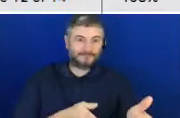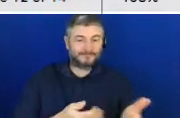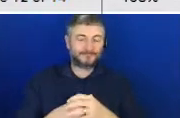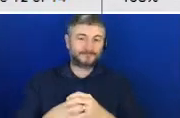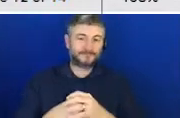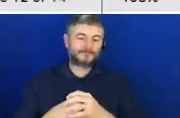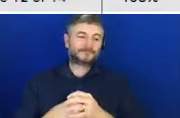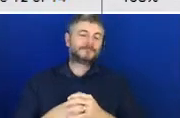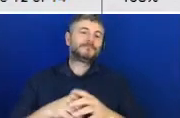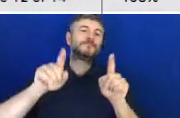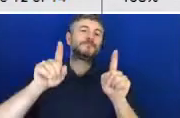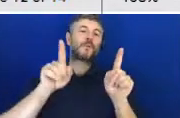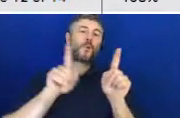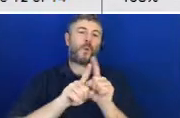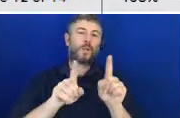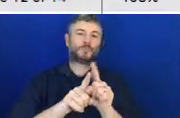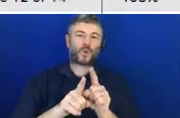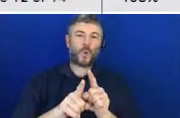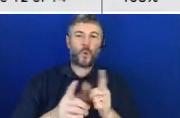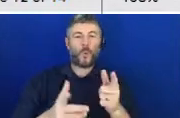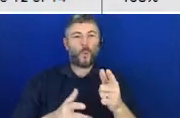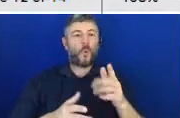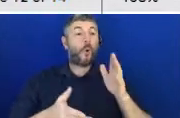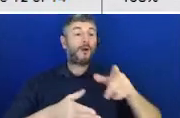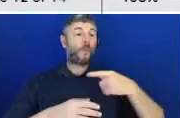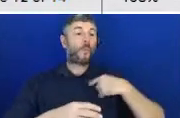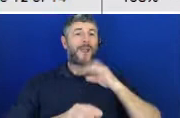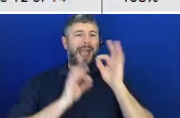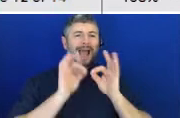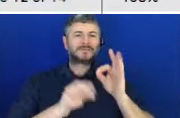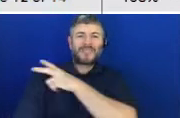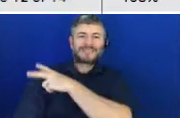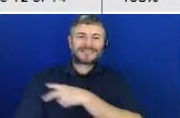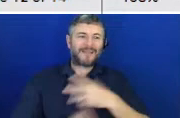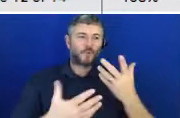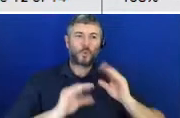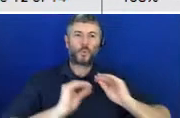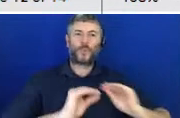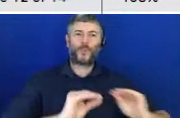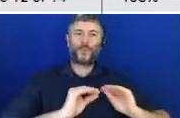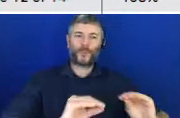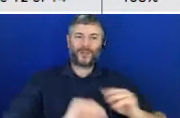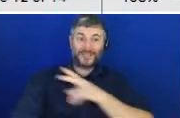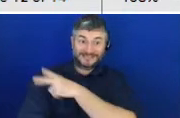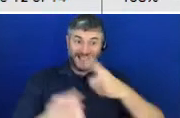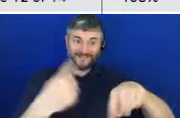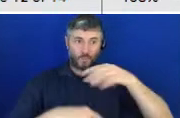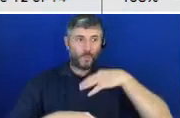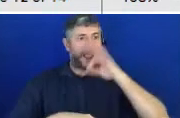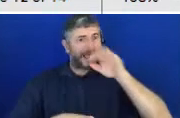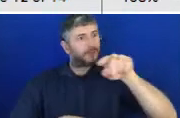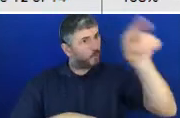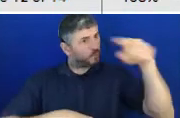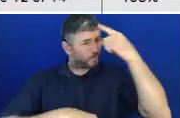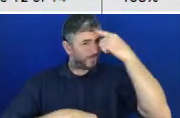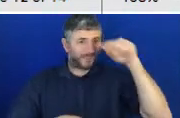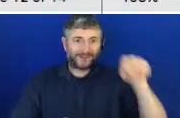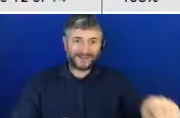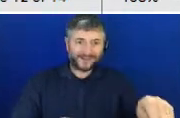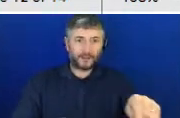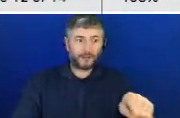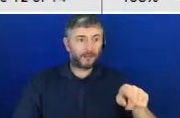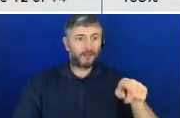And then from the delivery staff view, because we thought it was really important that actually the people who were delivering this were engaged, were